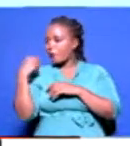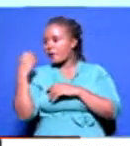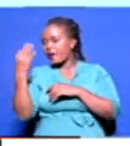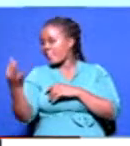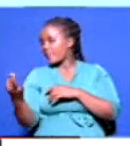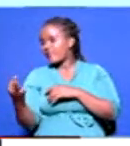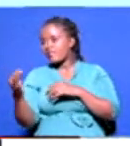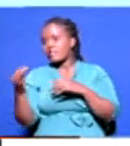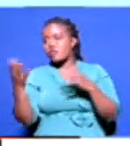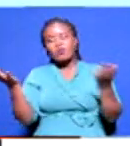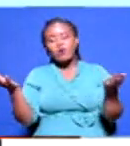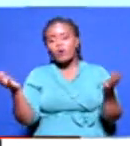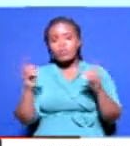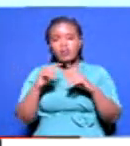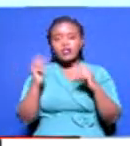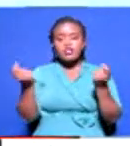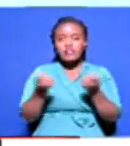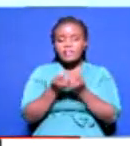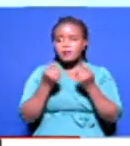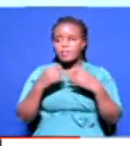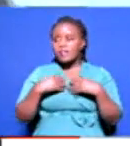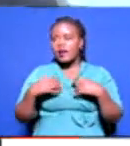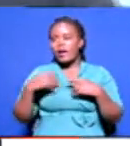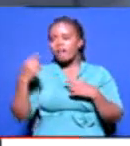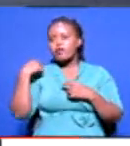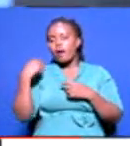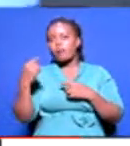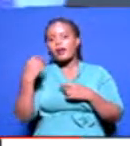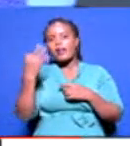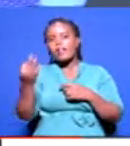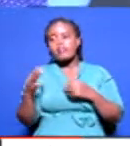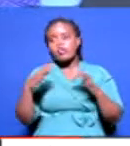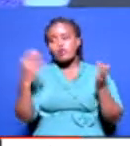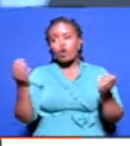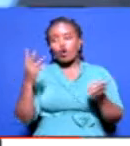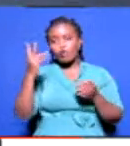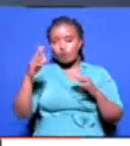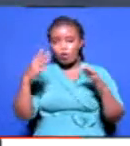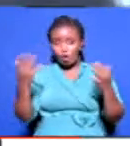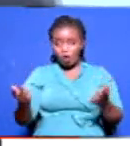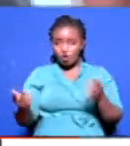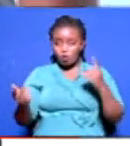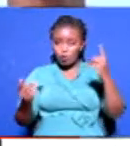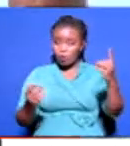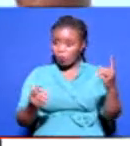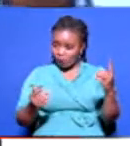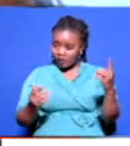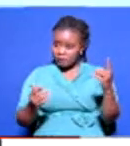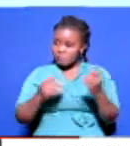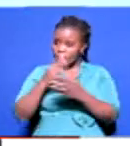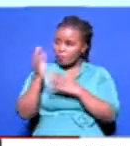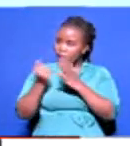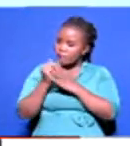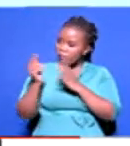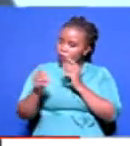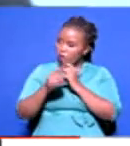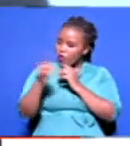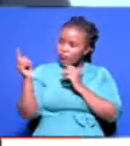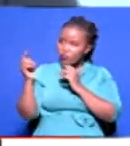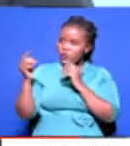the team sport, you are number 3 or 4, or even number 1, you are all carrying the